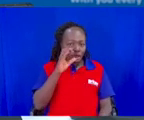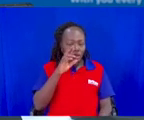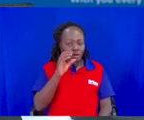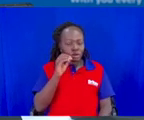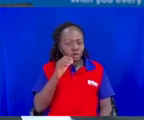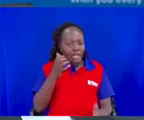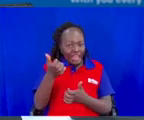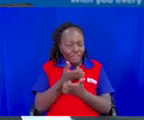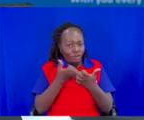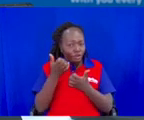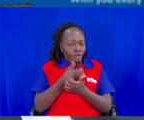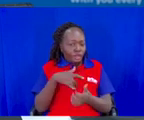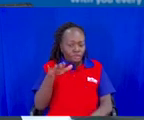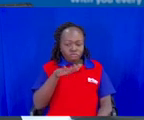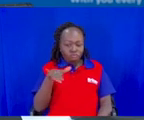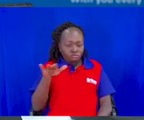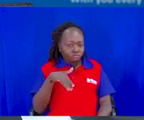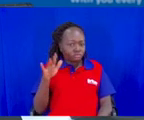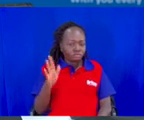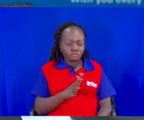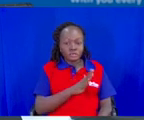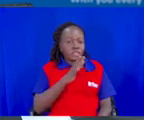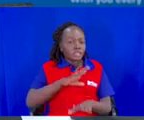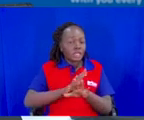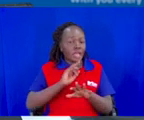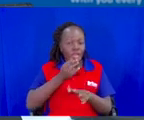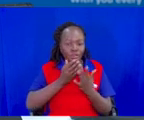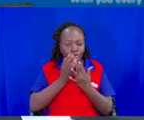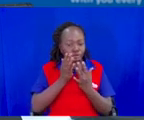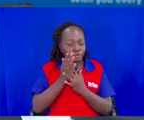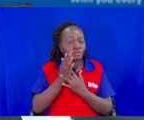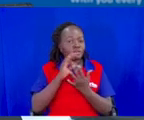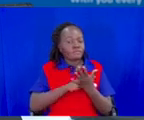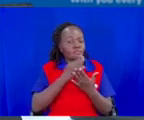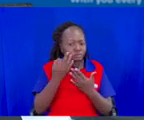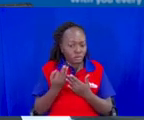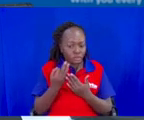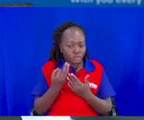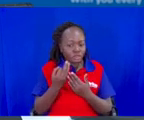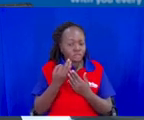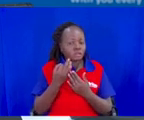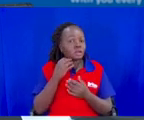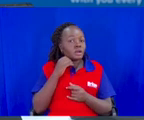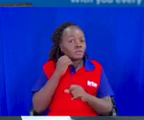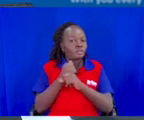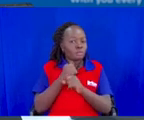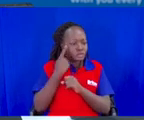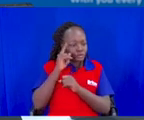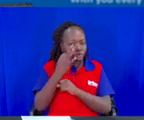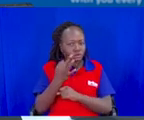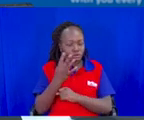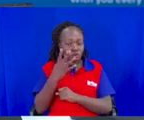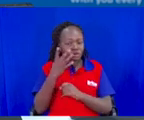macroeconomic environment, taking us through the fund's performance for the four different funds, and